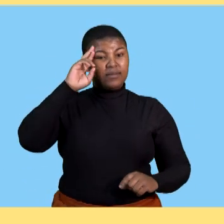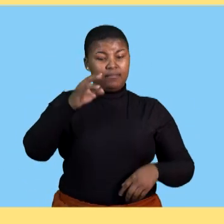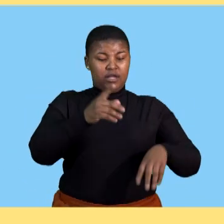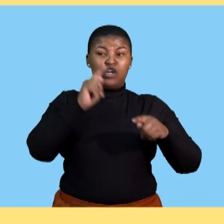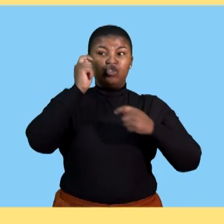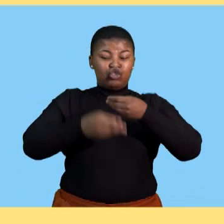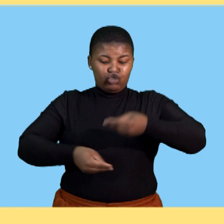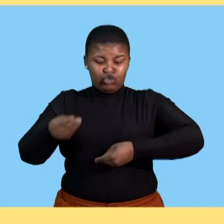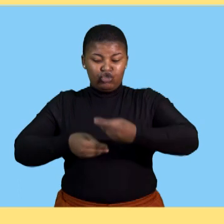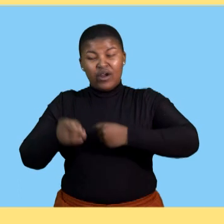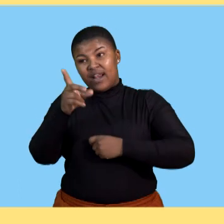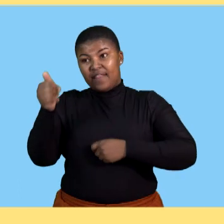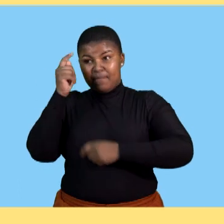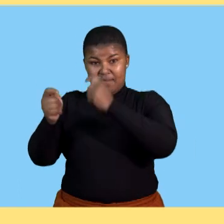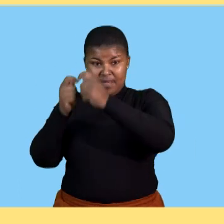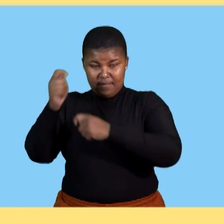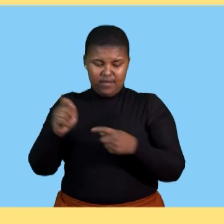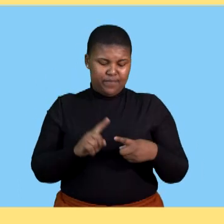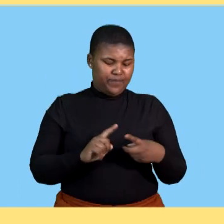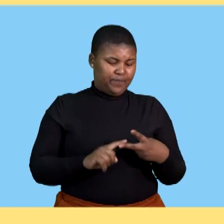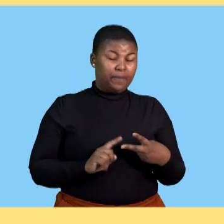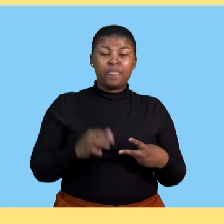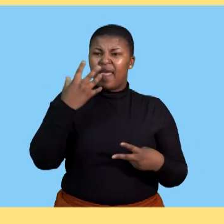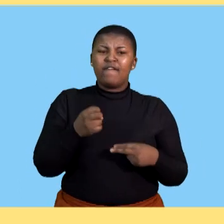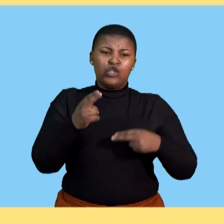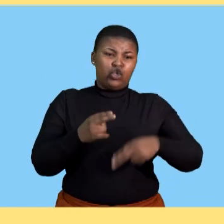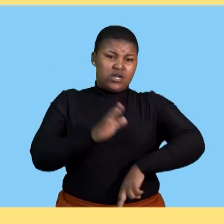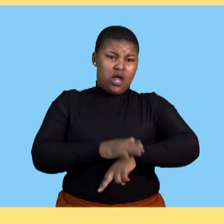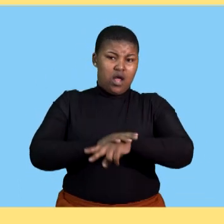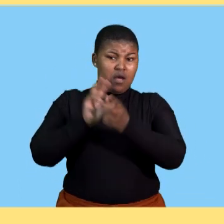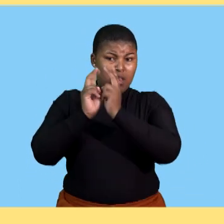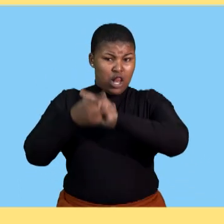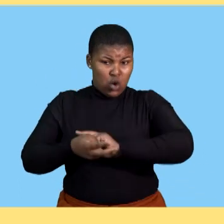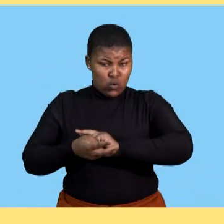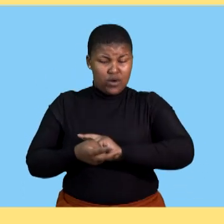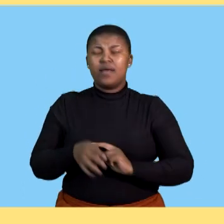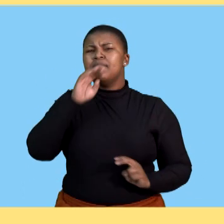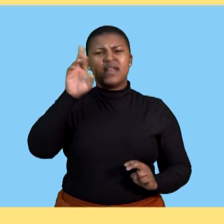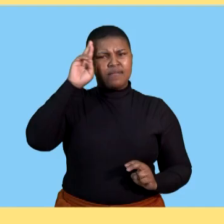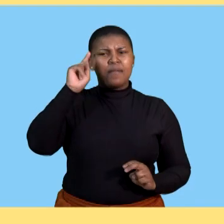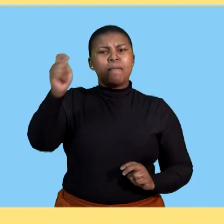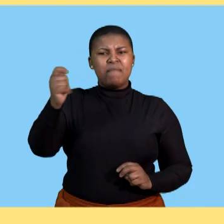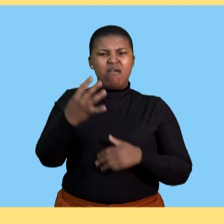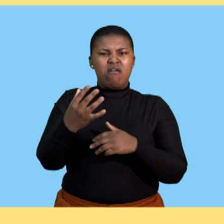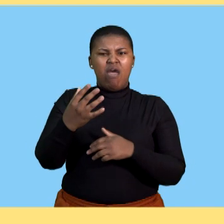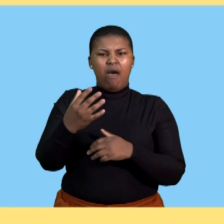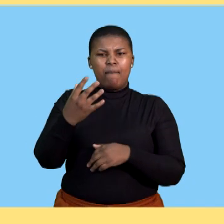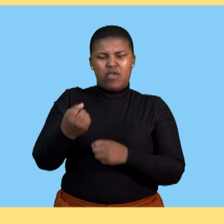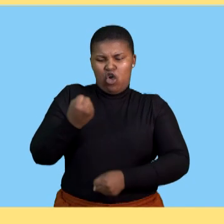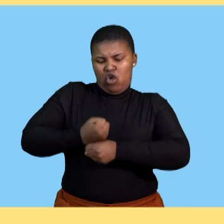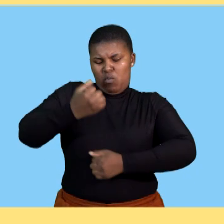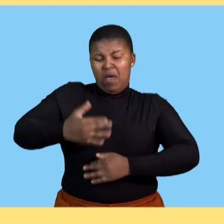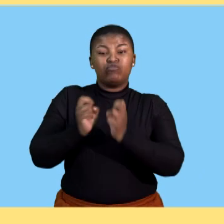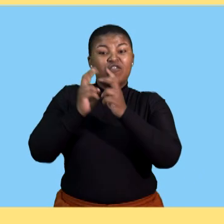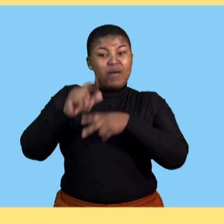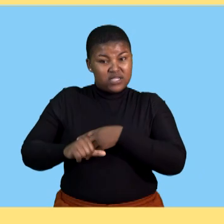other payables, note number 8. Then I have my short-term loan, a part of the loan that will be paid within the next financial period. We have dealt with